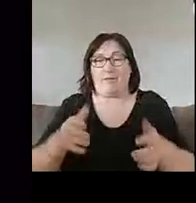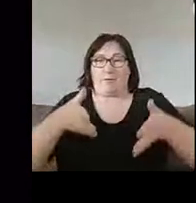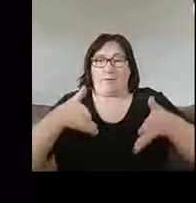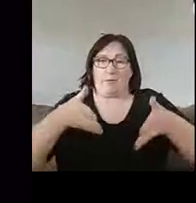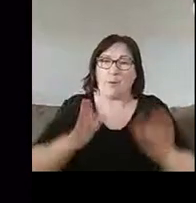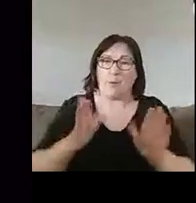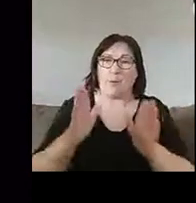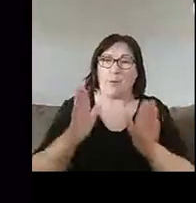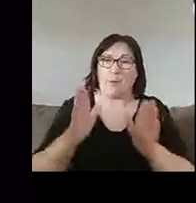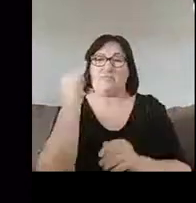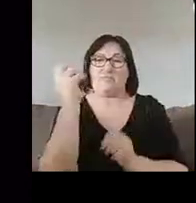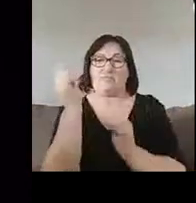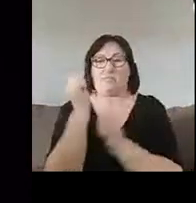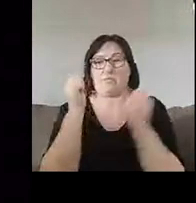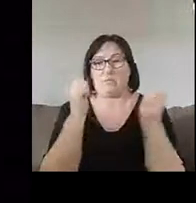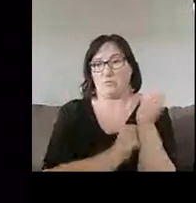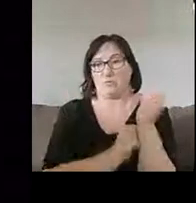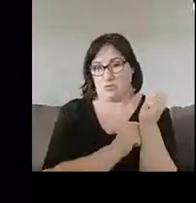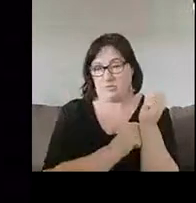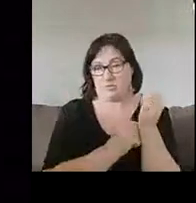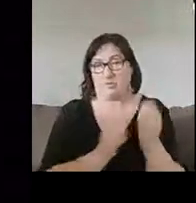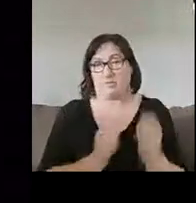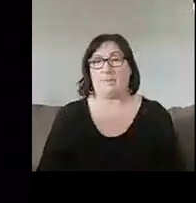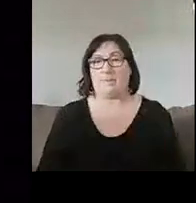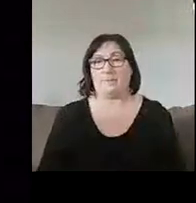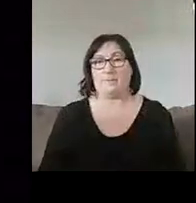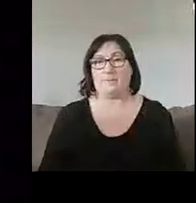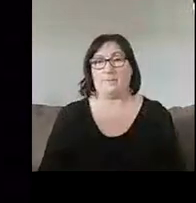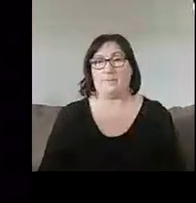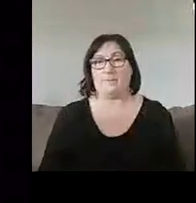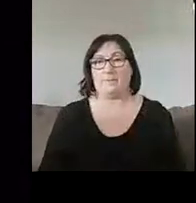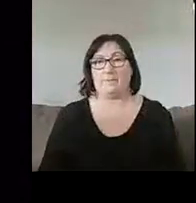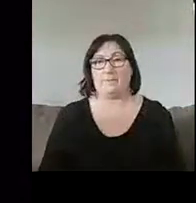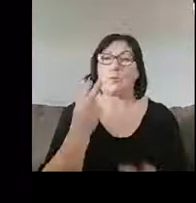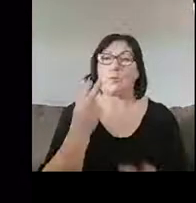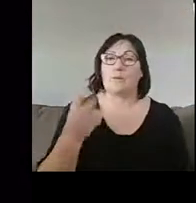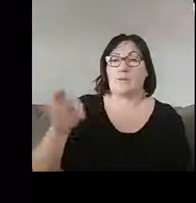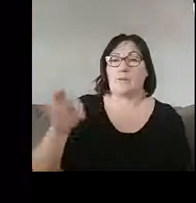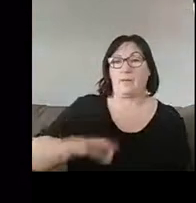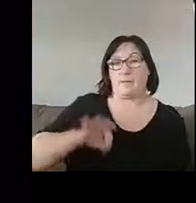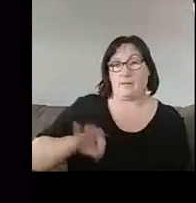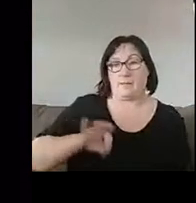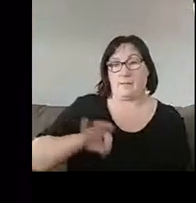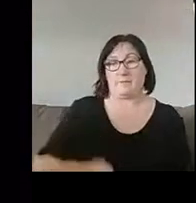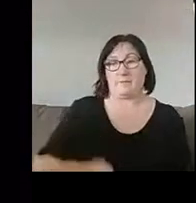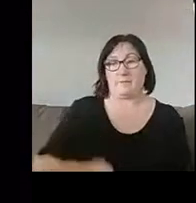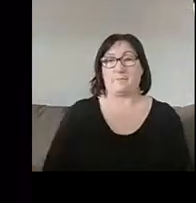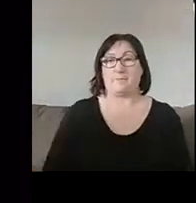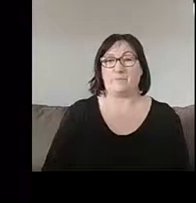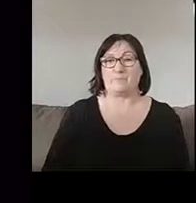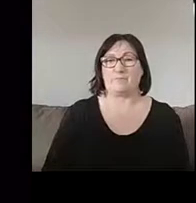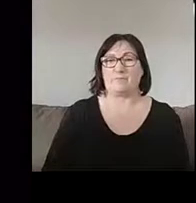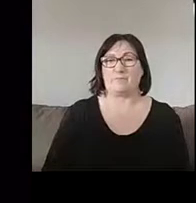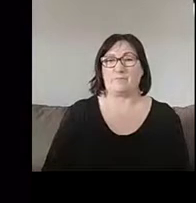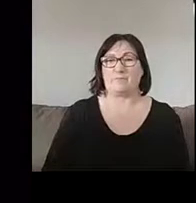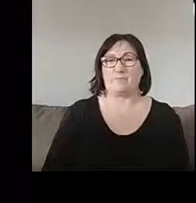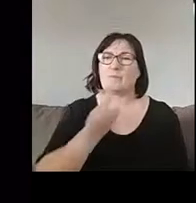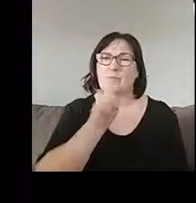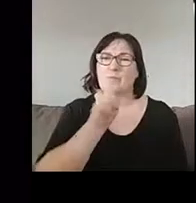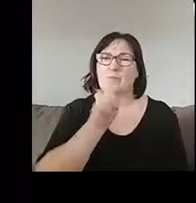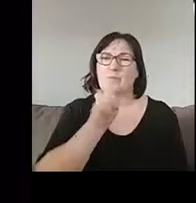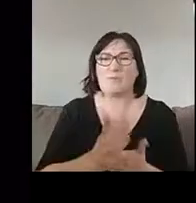When you look at income, now the question will always come up, what is income?